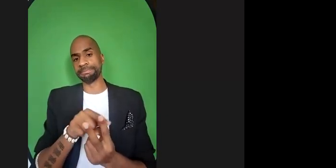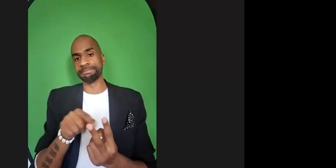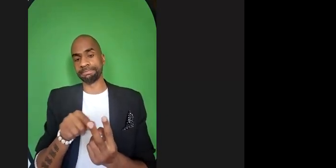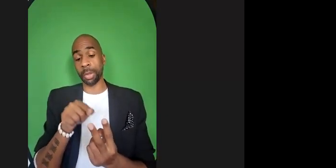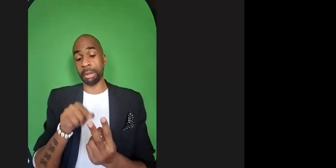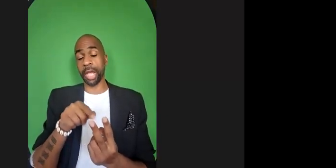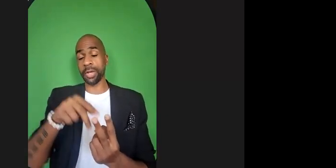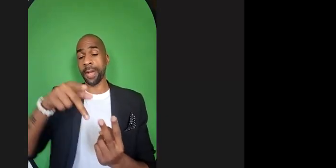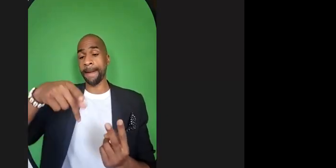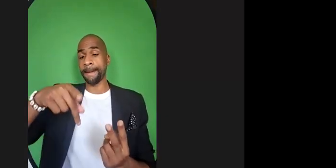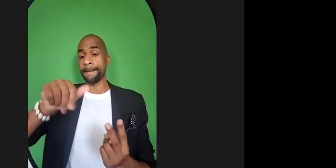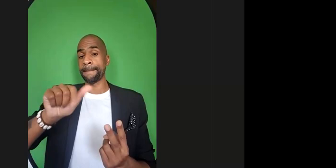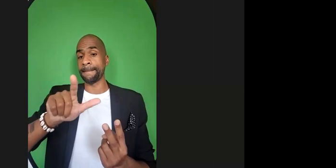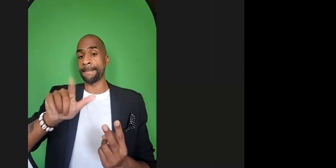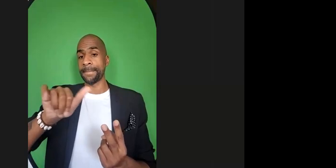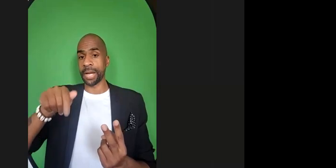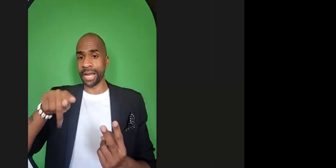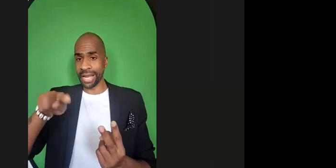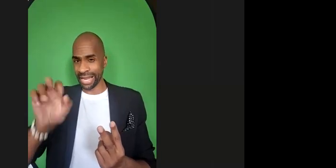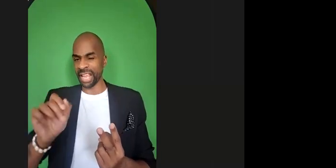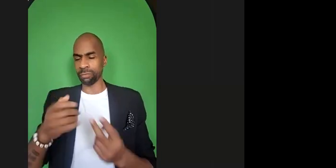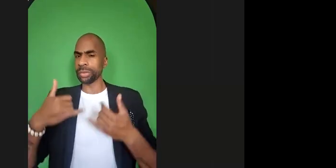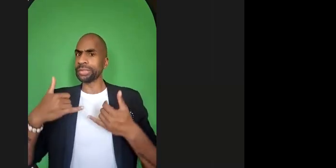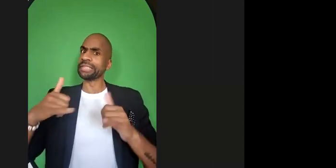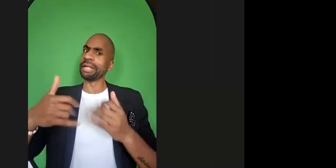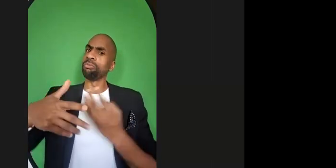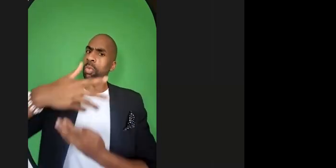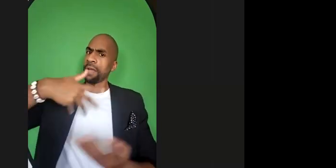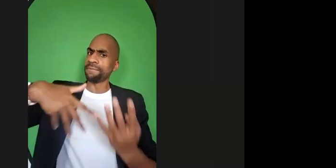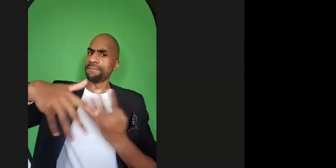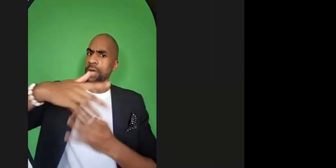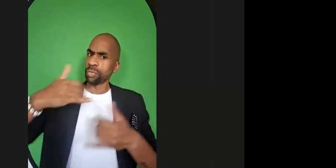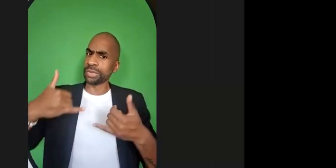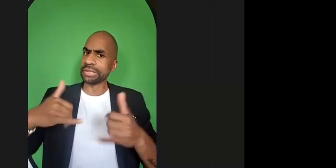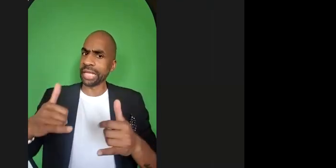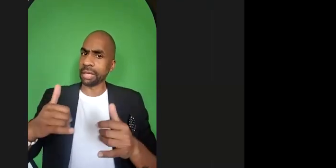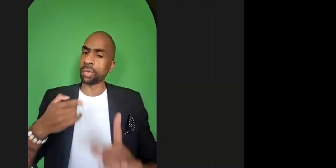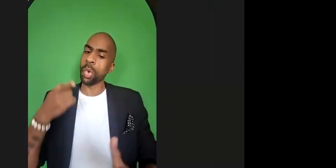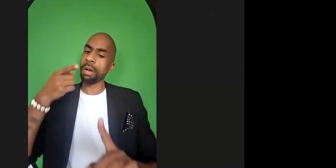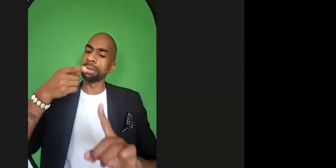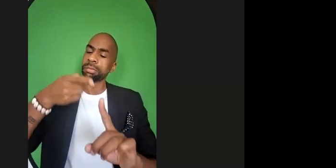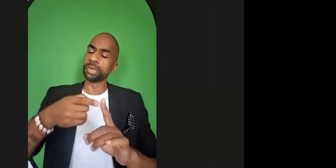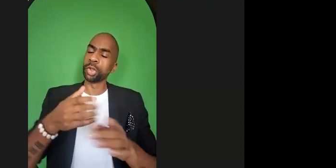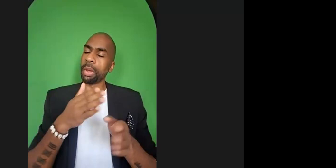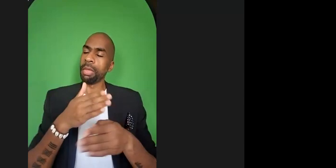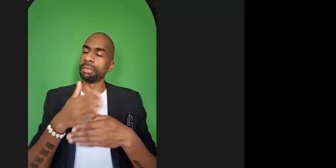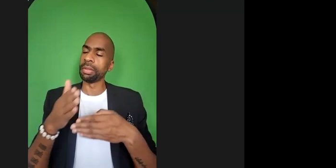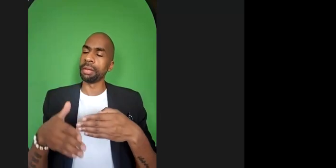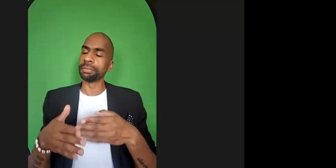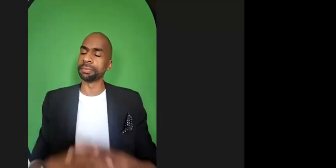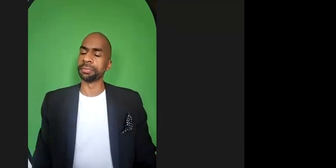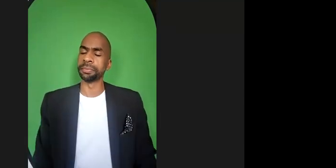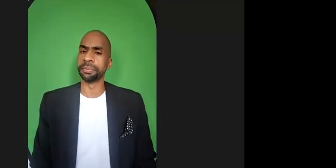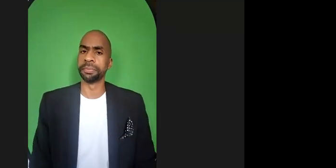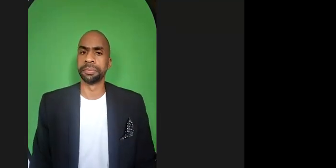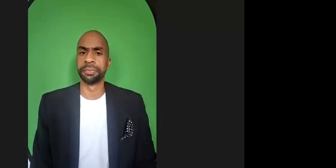care will stay involved with them throughout, until the end of their lives. Yeah, I